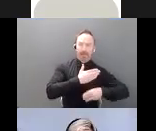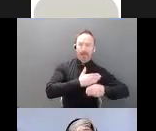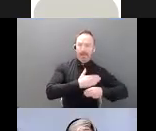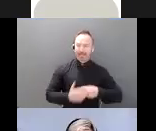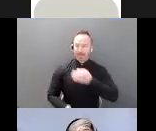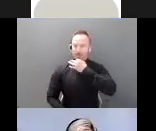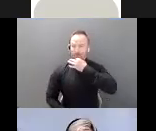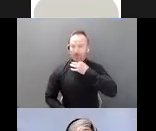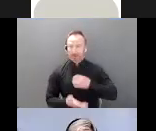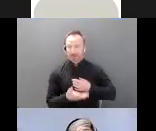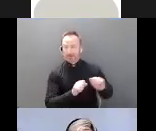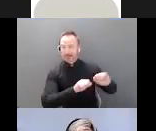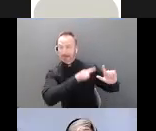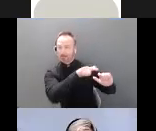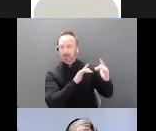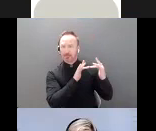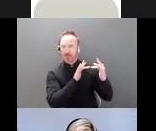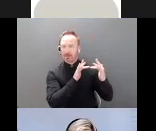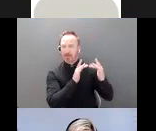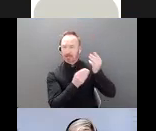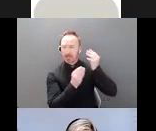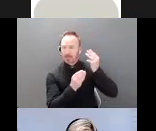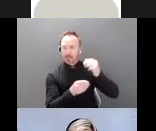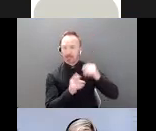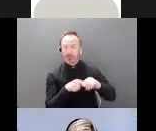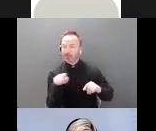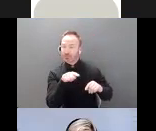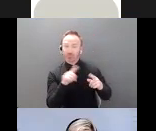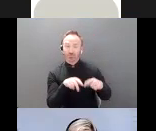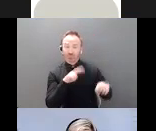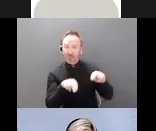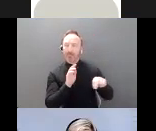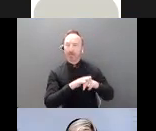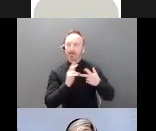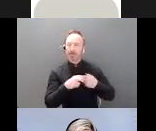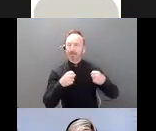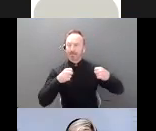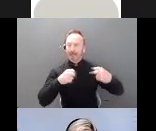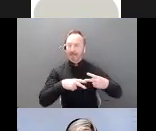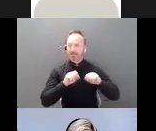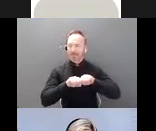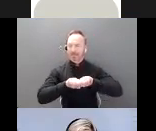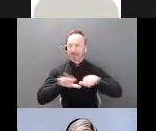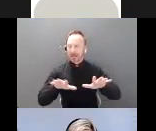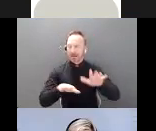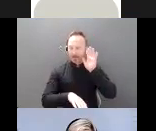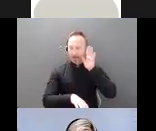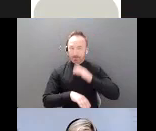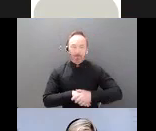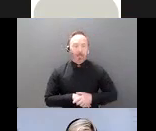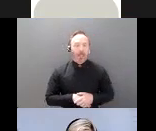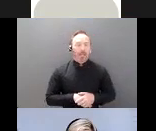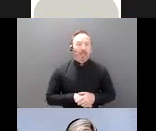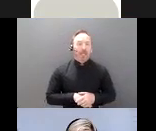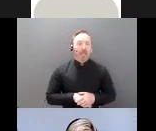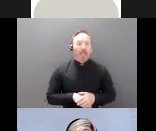You can have a look there, and you'll get the slides, so you can have that. I wanted to talk for a second about